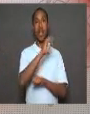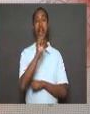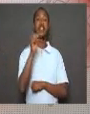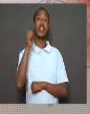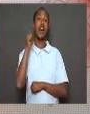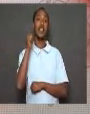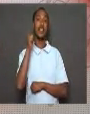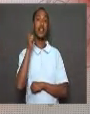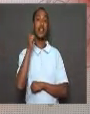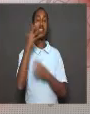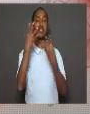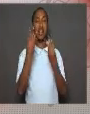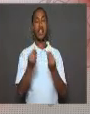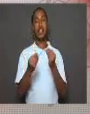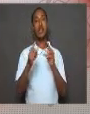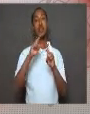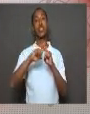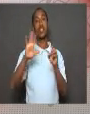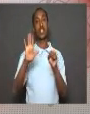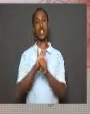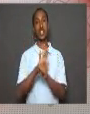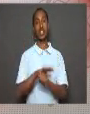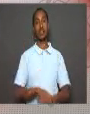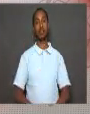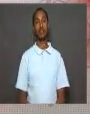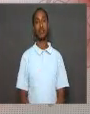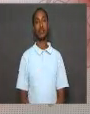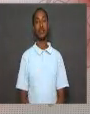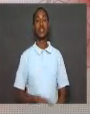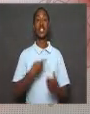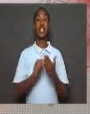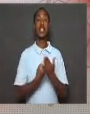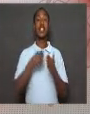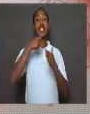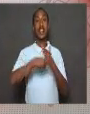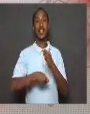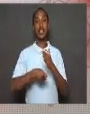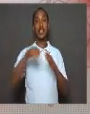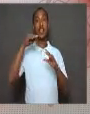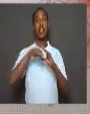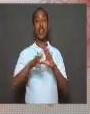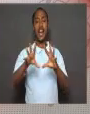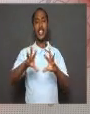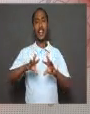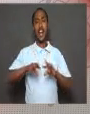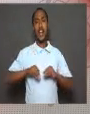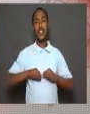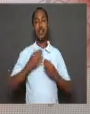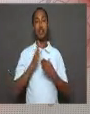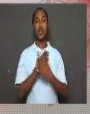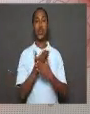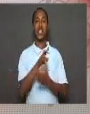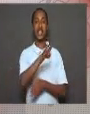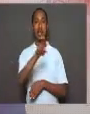others are slightly positively charged. This results in an attraction between